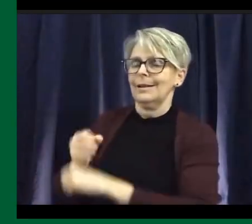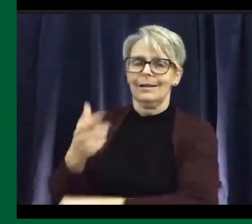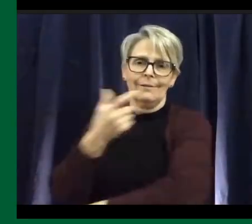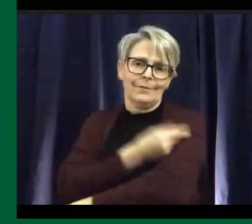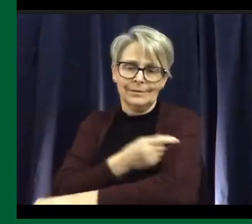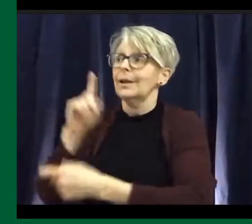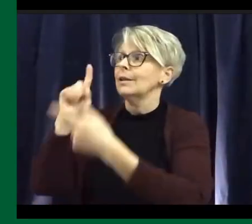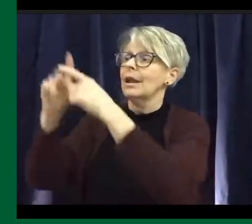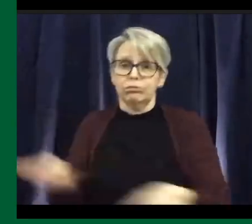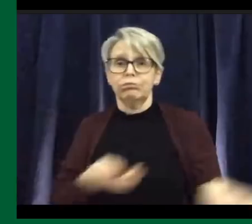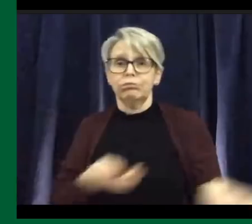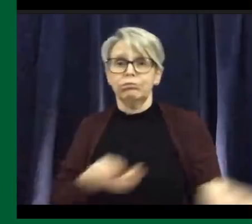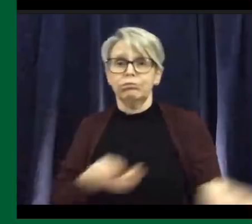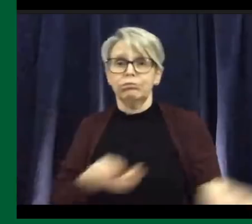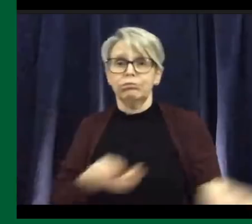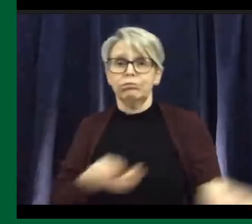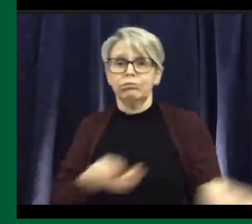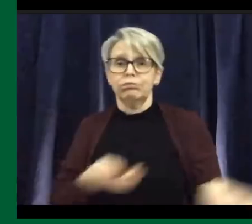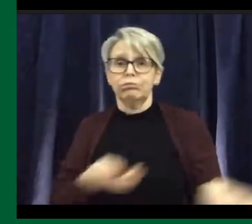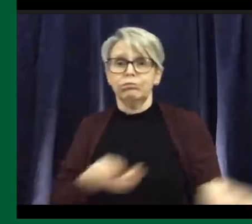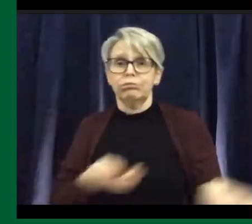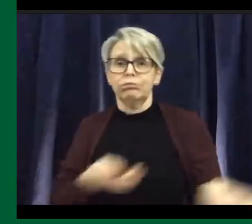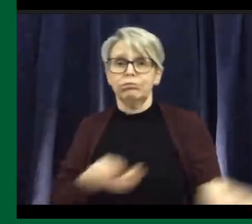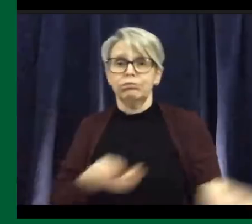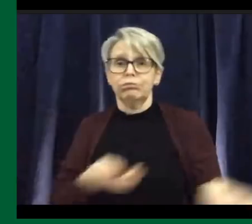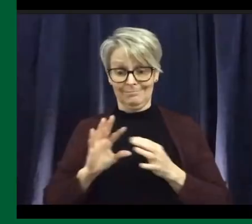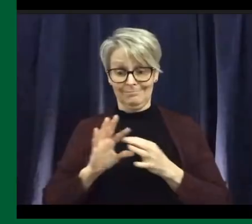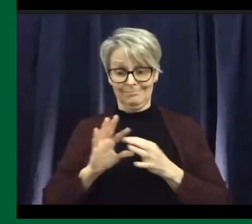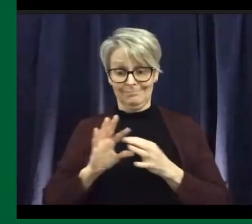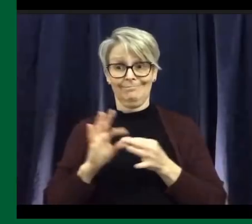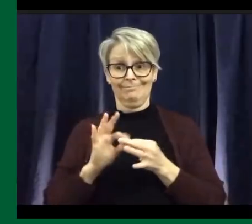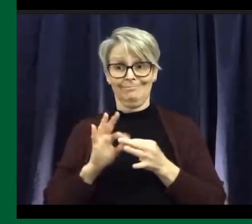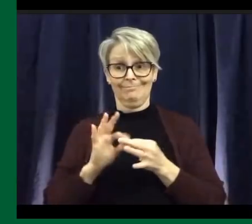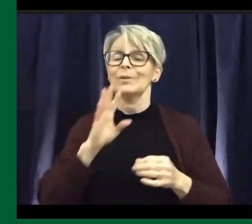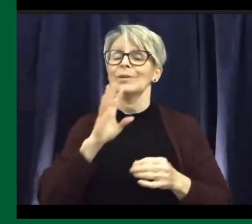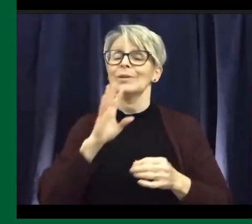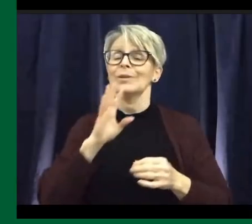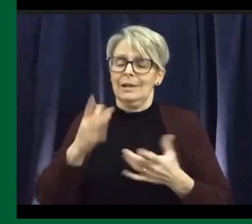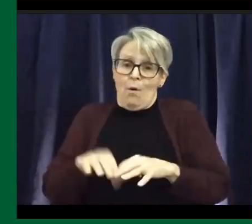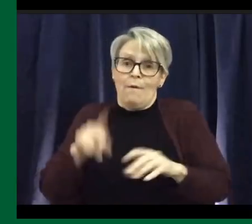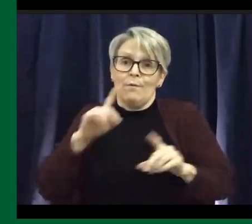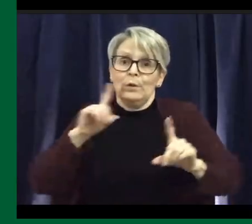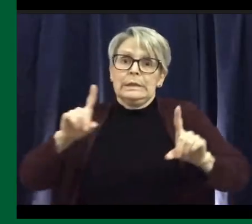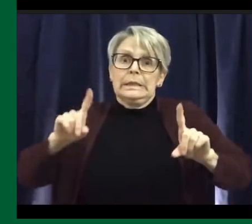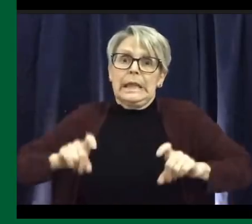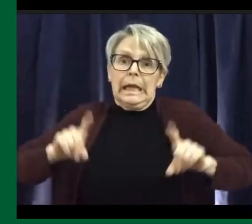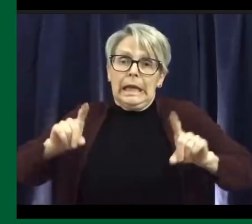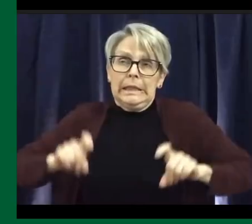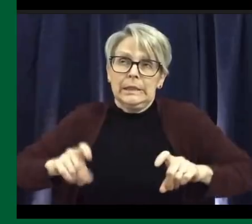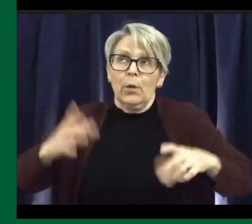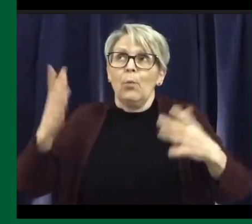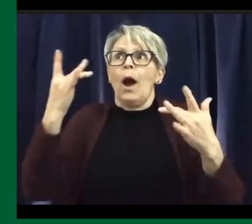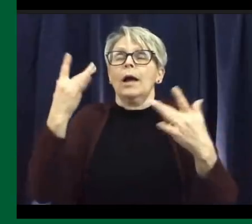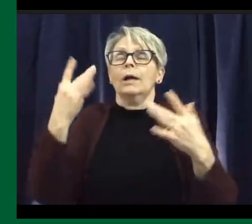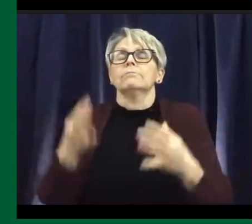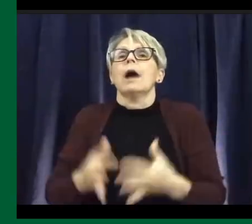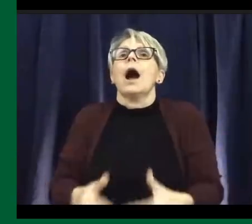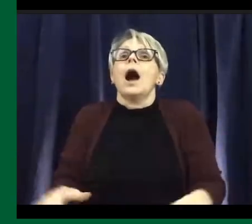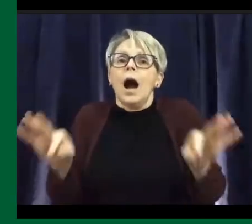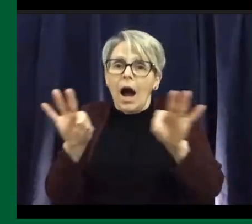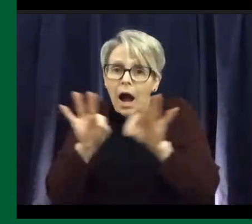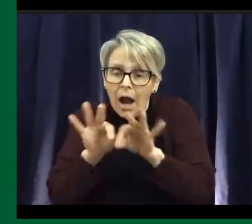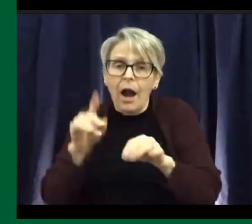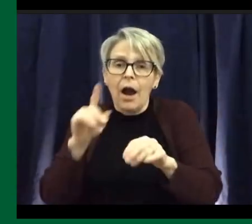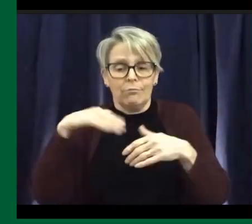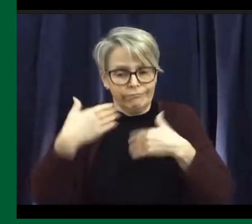This is why, in my next comments, I'm going to talk a lot about the importance of testing and why it's such a crucial part to our strategy in maintaining